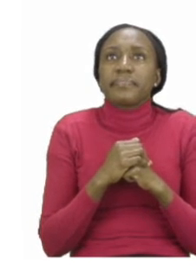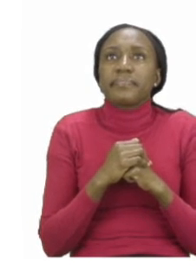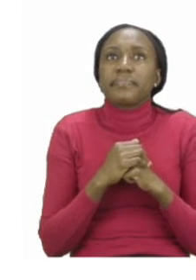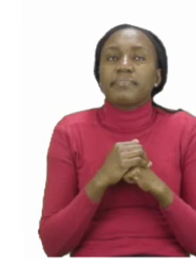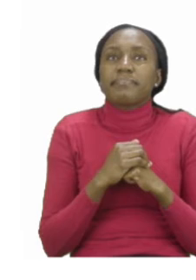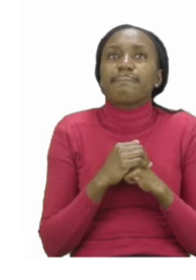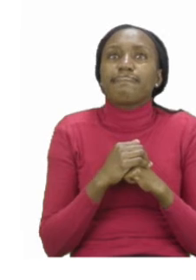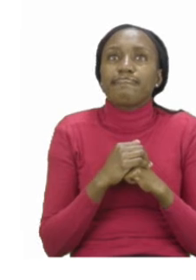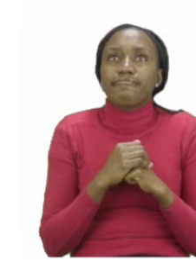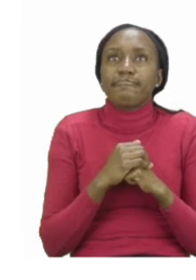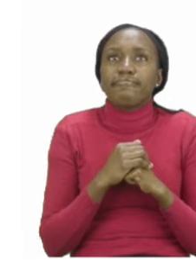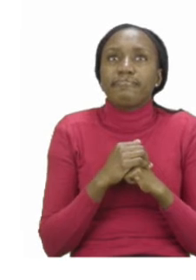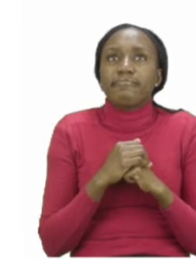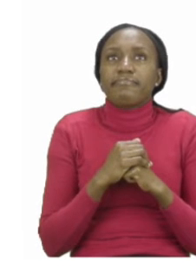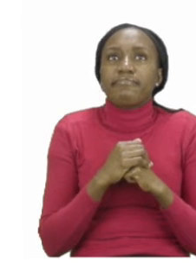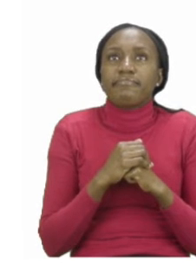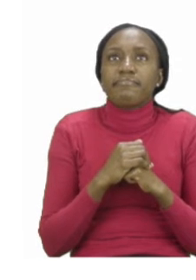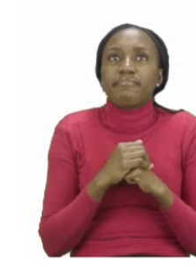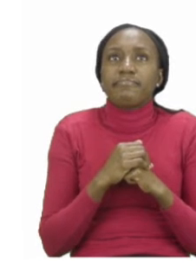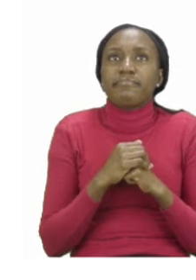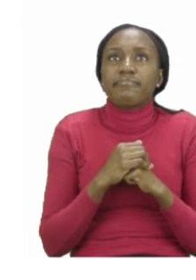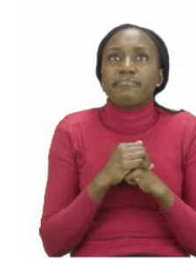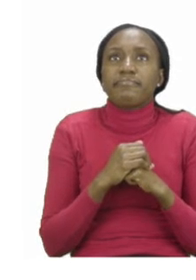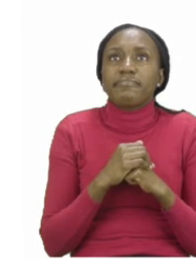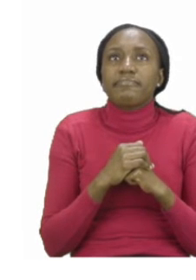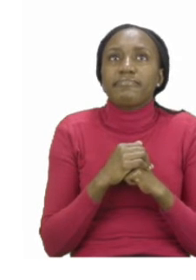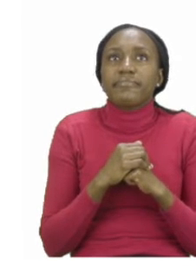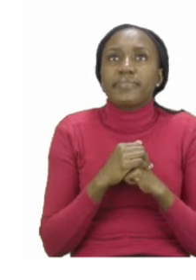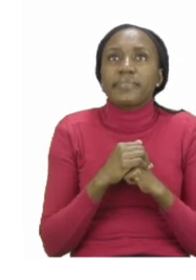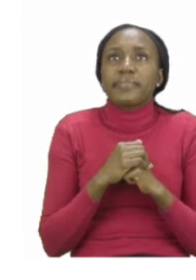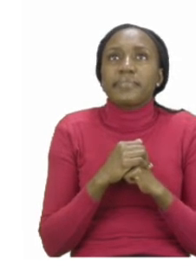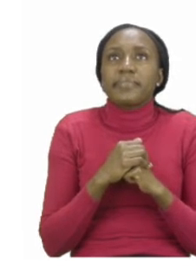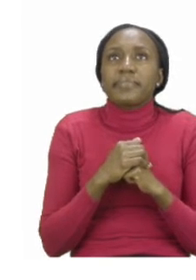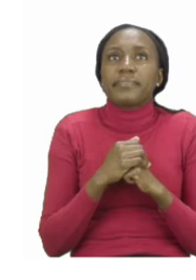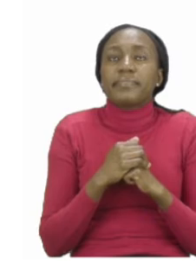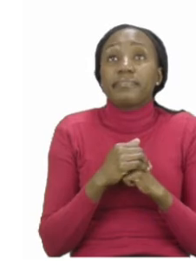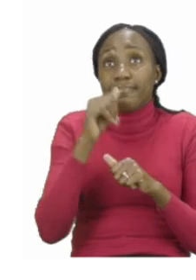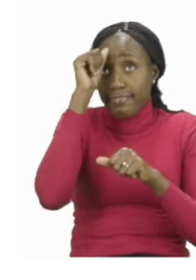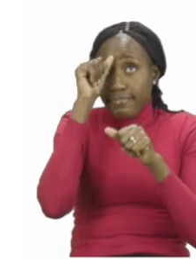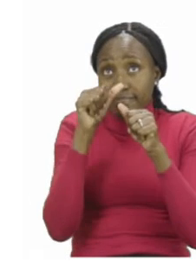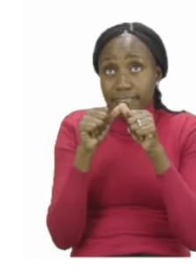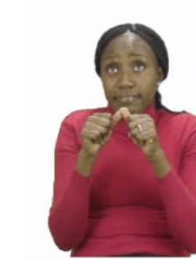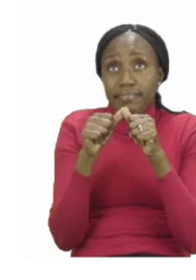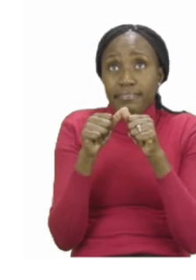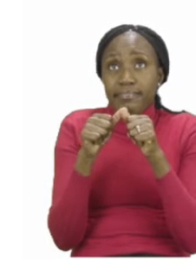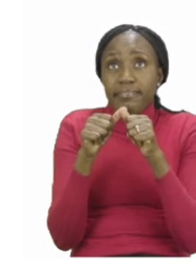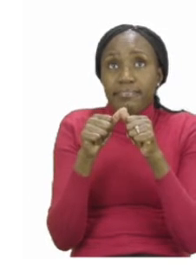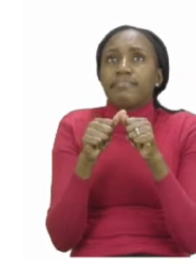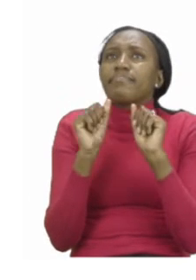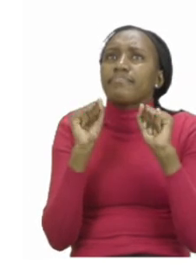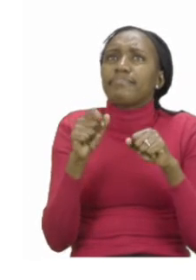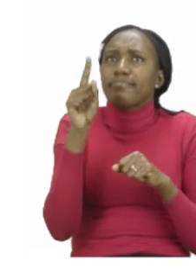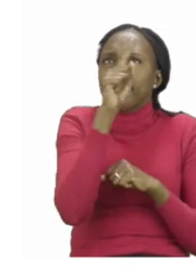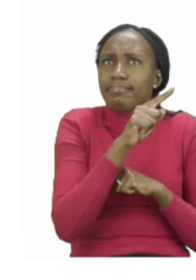things and which ones are non-living things. And remember, we have to